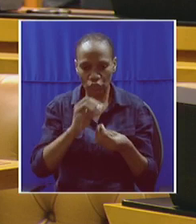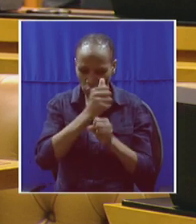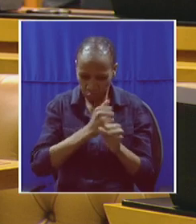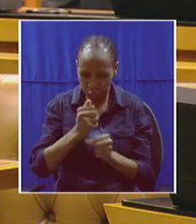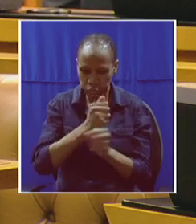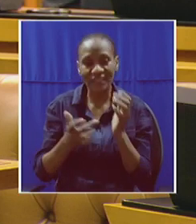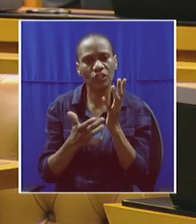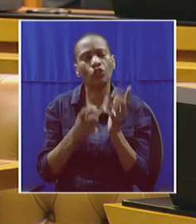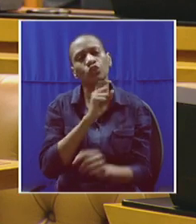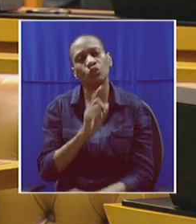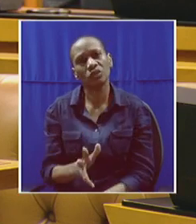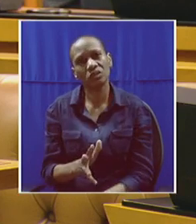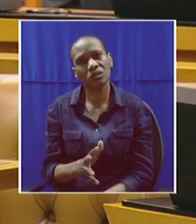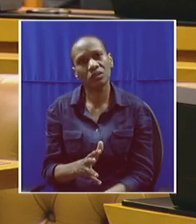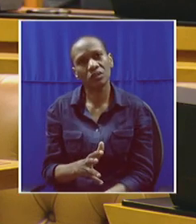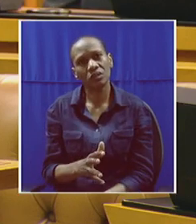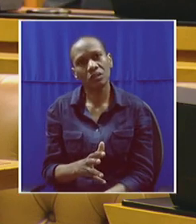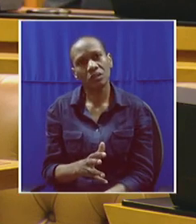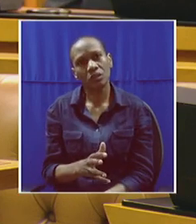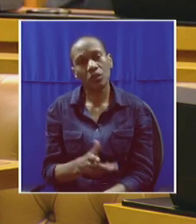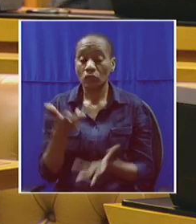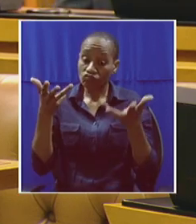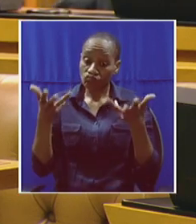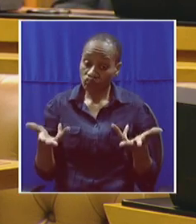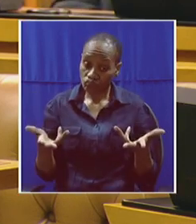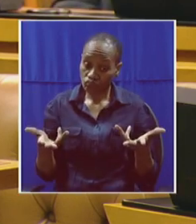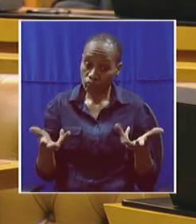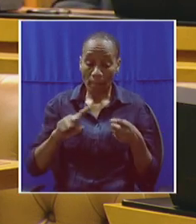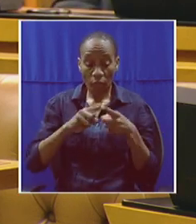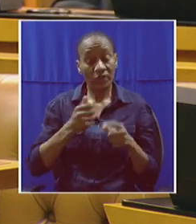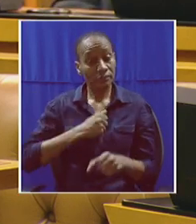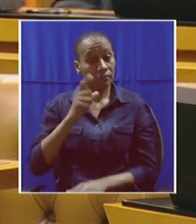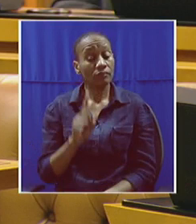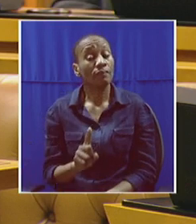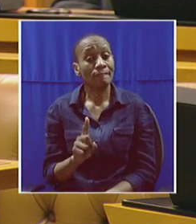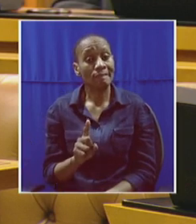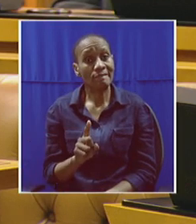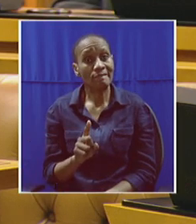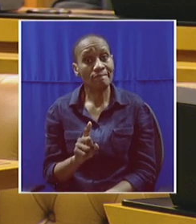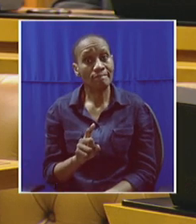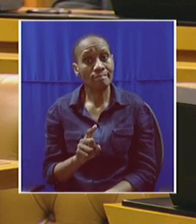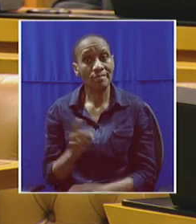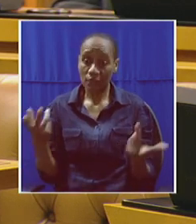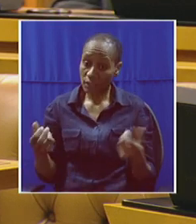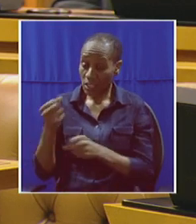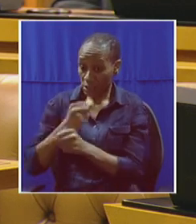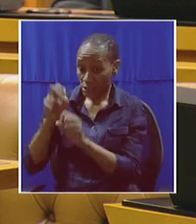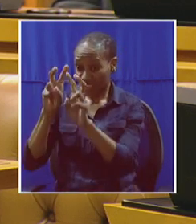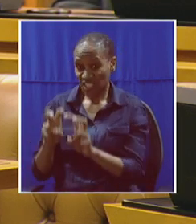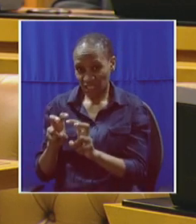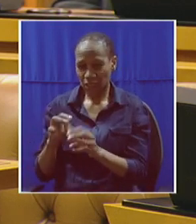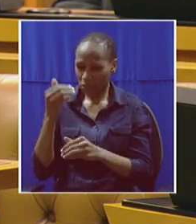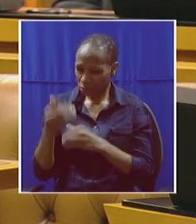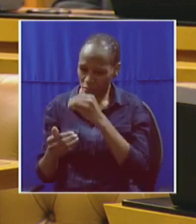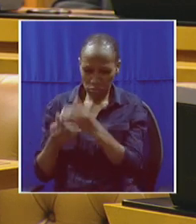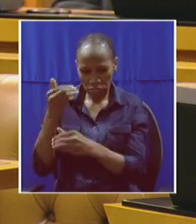Technologies that's the qualifier so the point I'm making therefor is that the new are going to grow go to the numbers